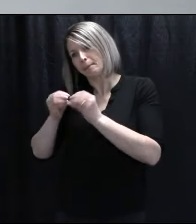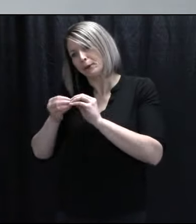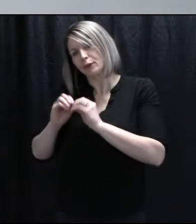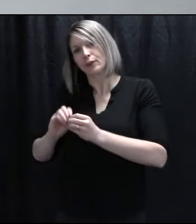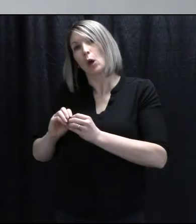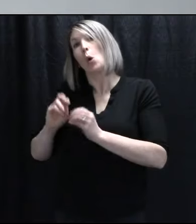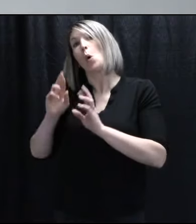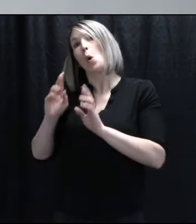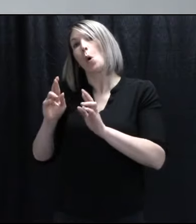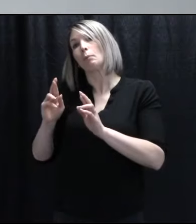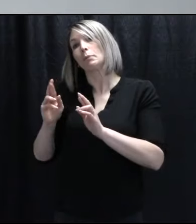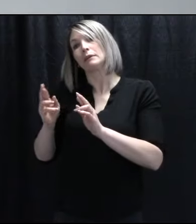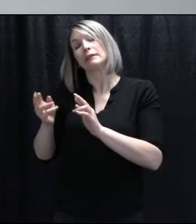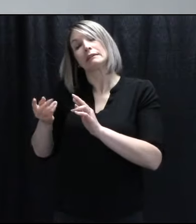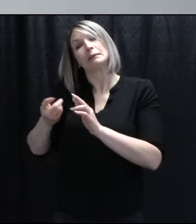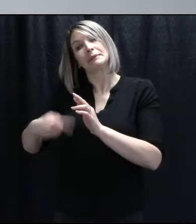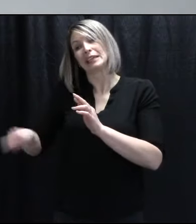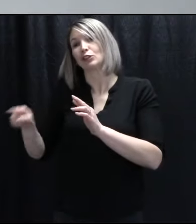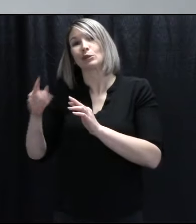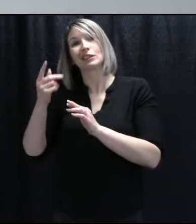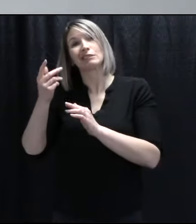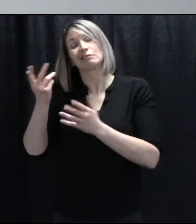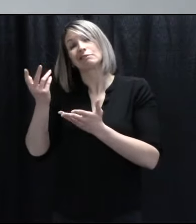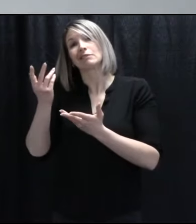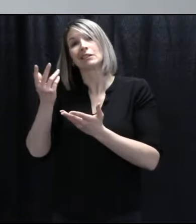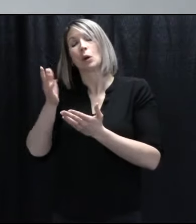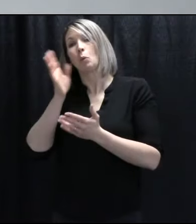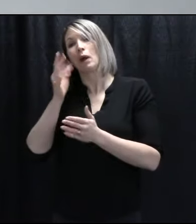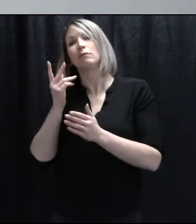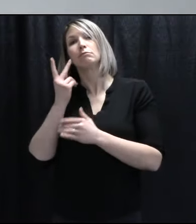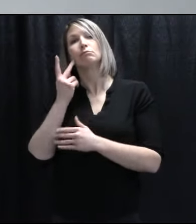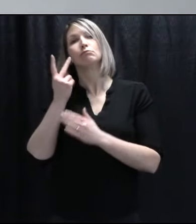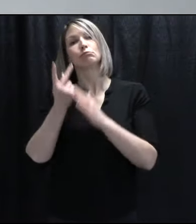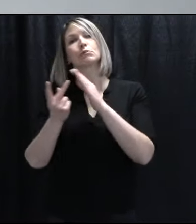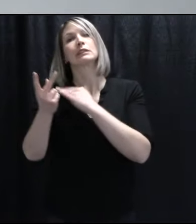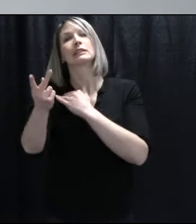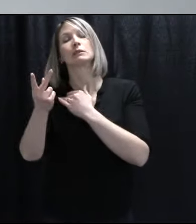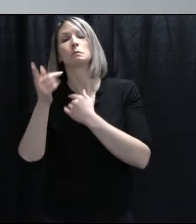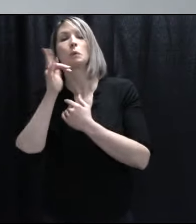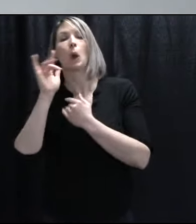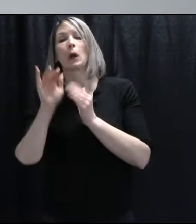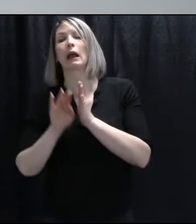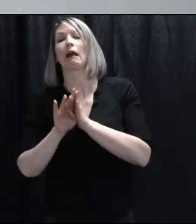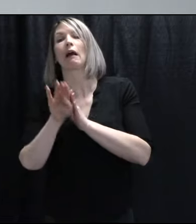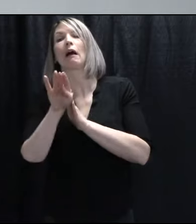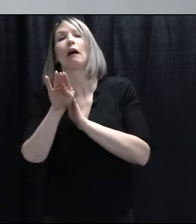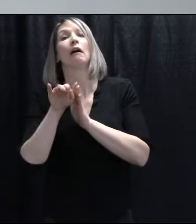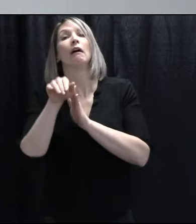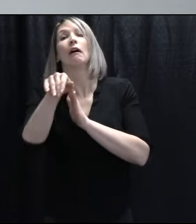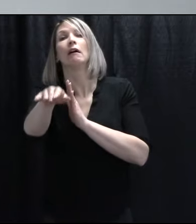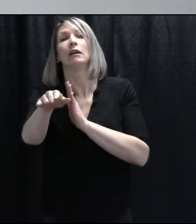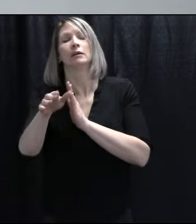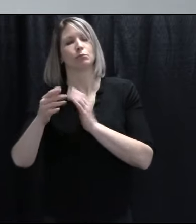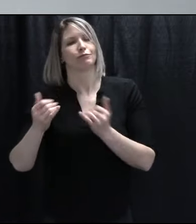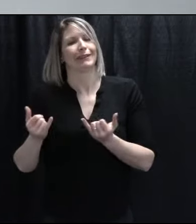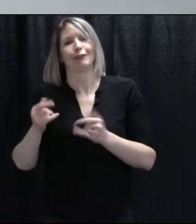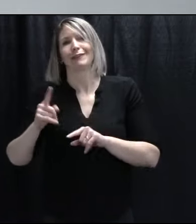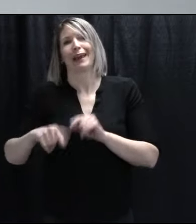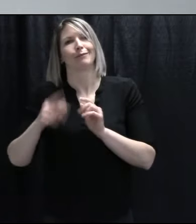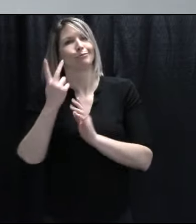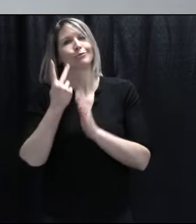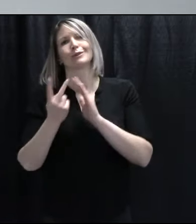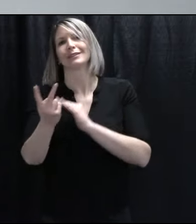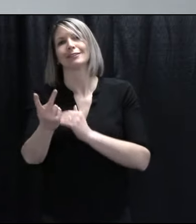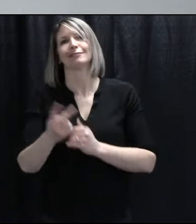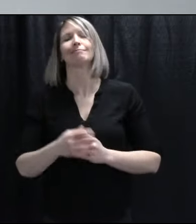predictions at some point in the near future. But at the moment, it will be too early to say.